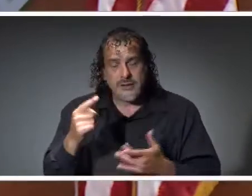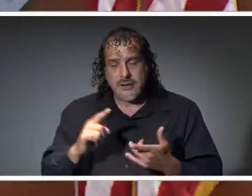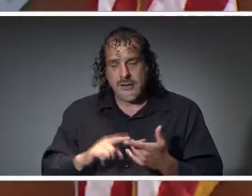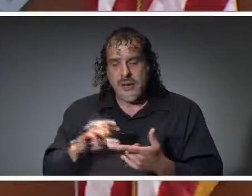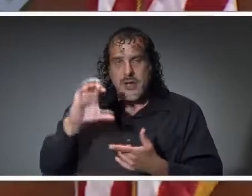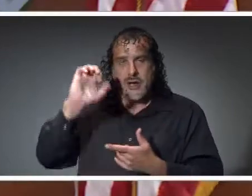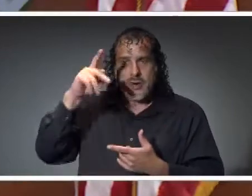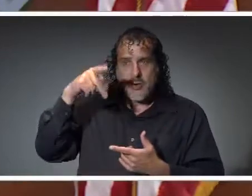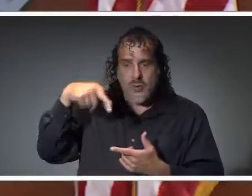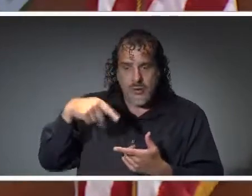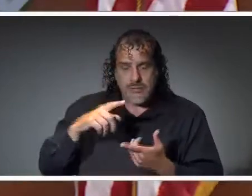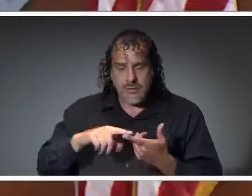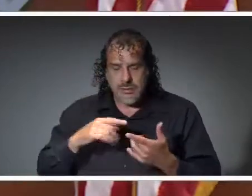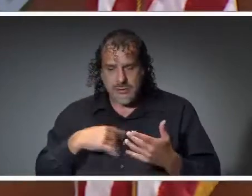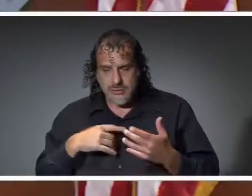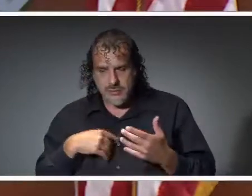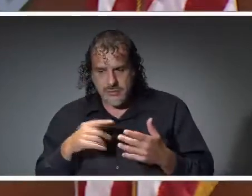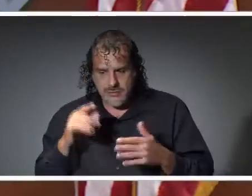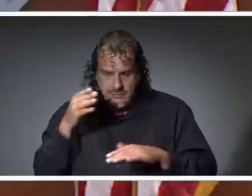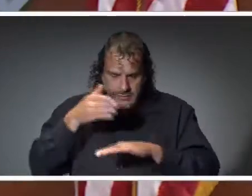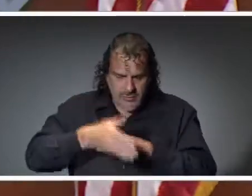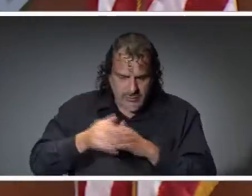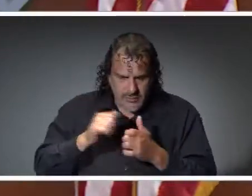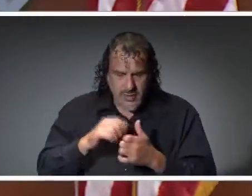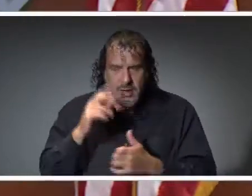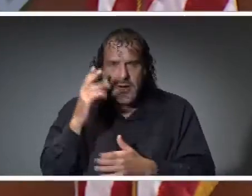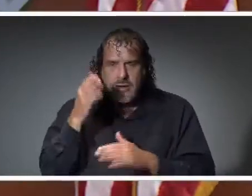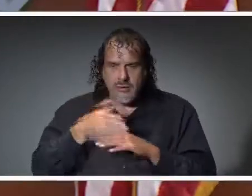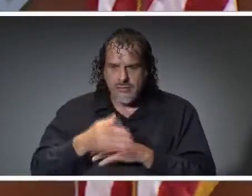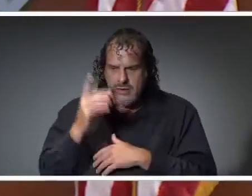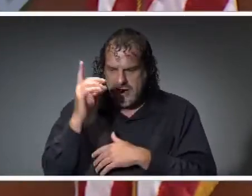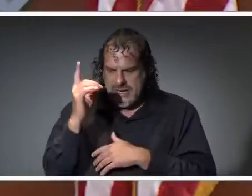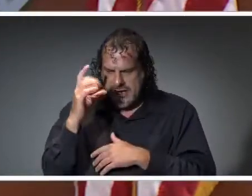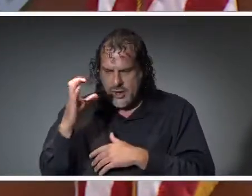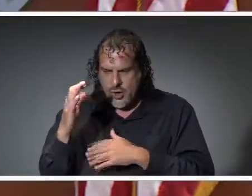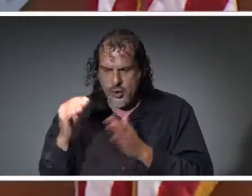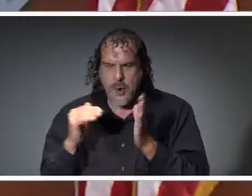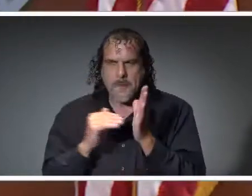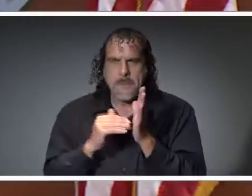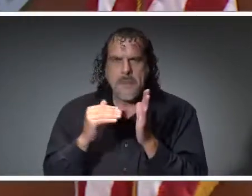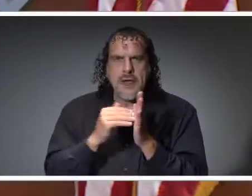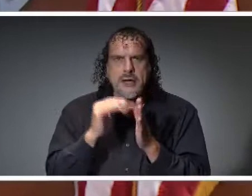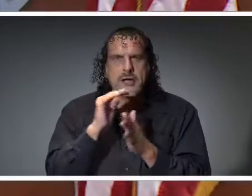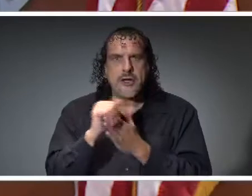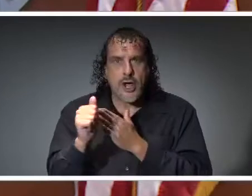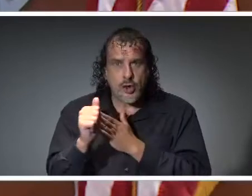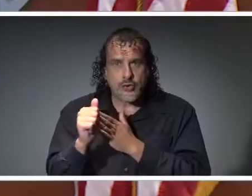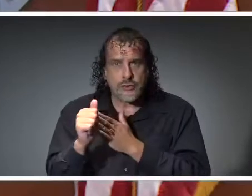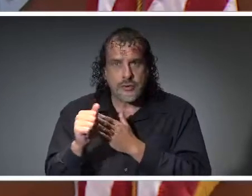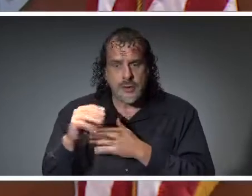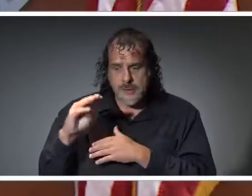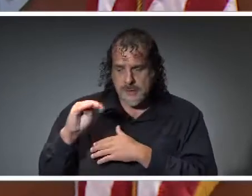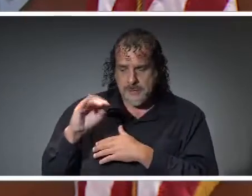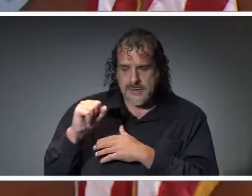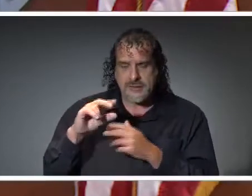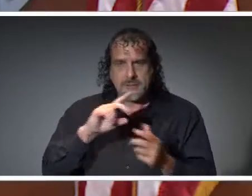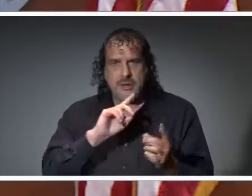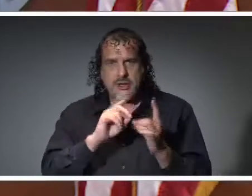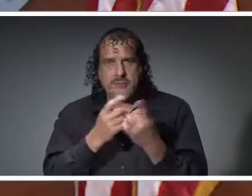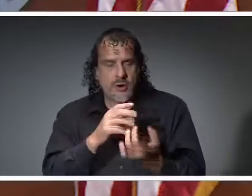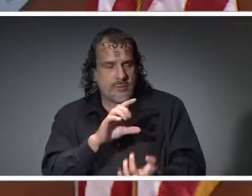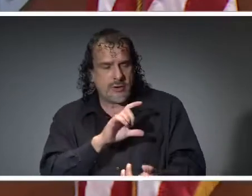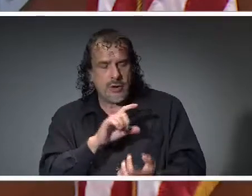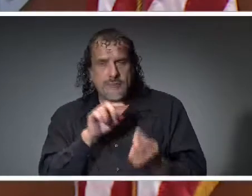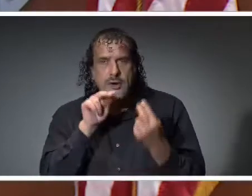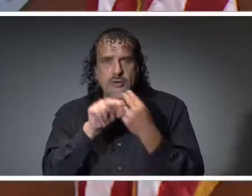USDA are expected to exceed $800 million. The Mississippi Department of Transportation had to spend over